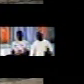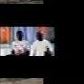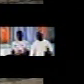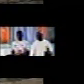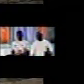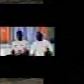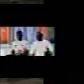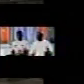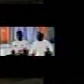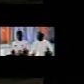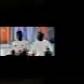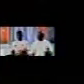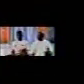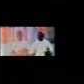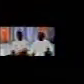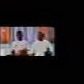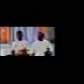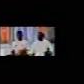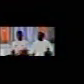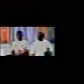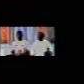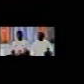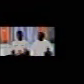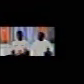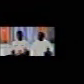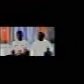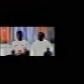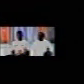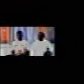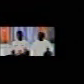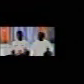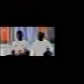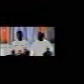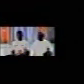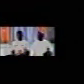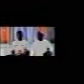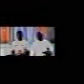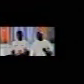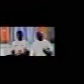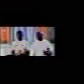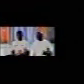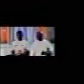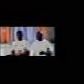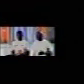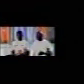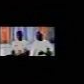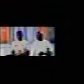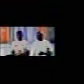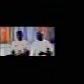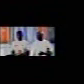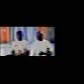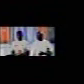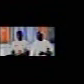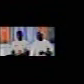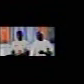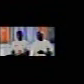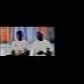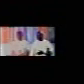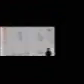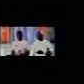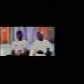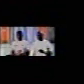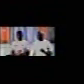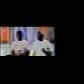our pastor now. And I believe that every prayer we have prayed for them, spiritual, physical, social, psychological, and